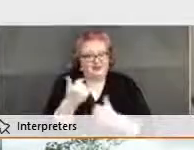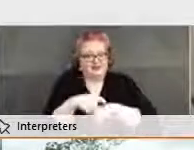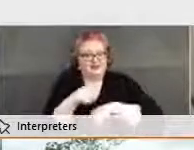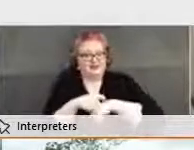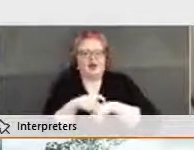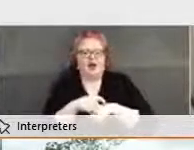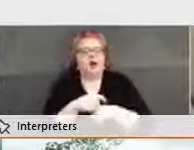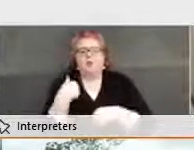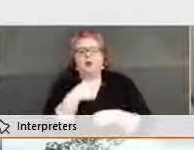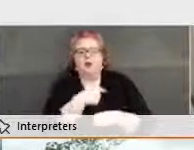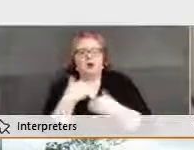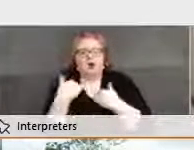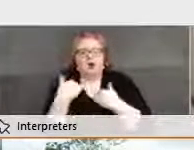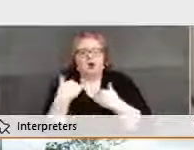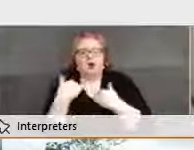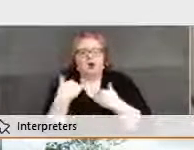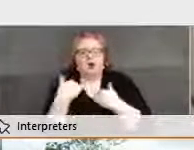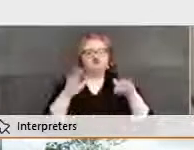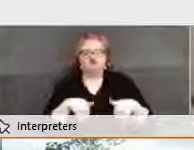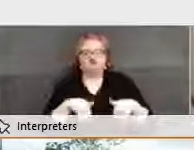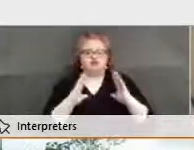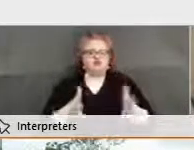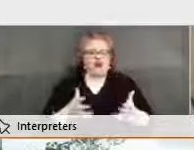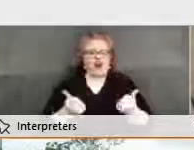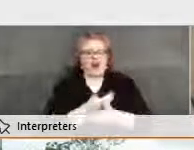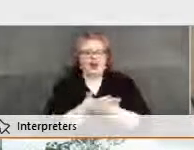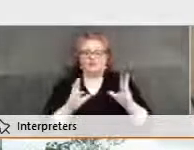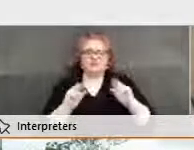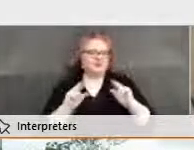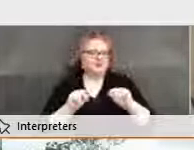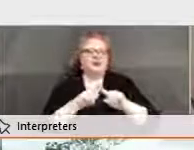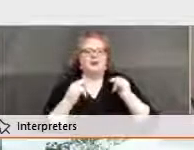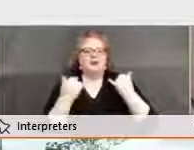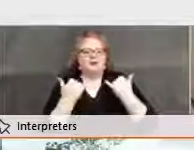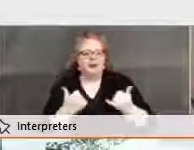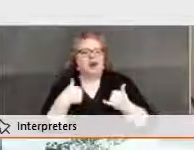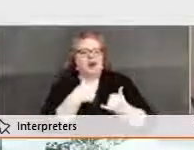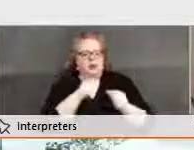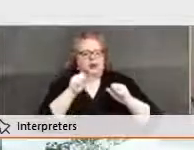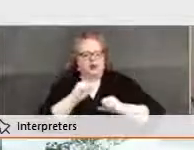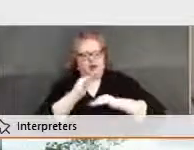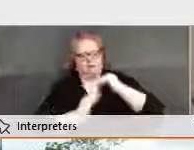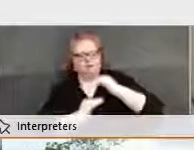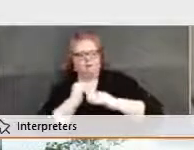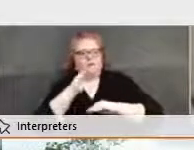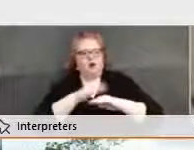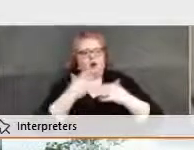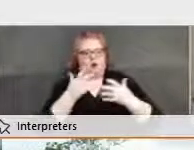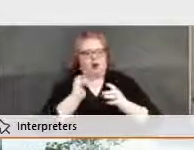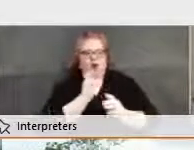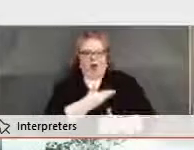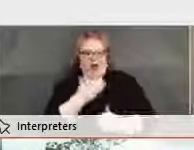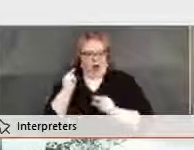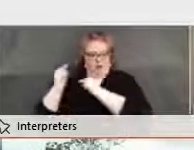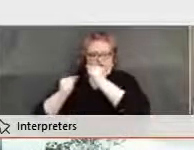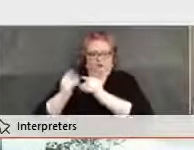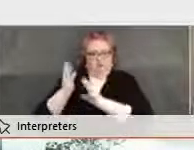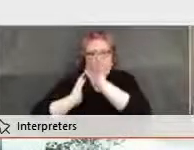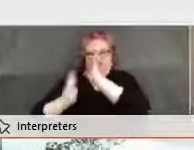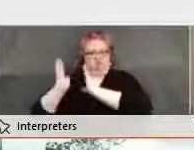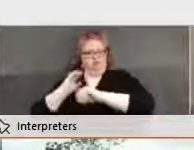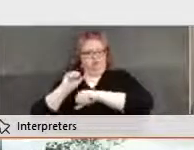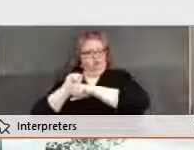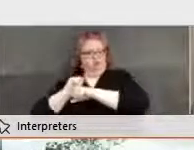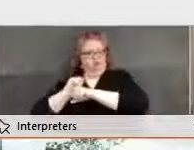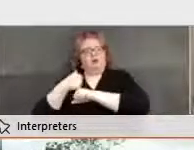pay tribute to the hard work of those generations of early leaders, and it acknowledges that the 19th Amendment did provide a platform in which future efforts have